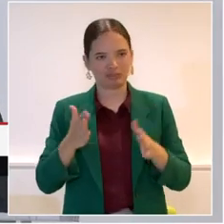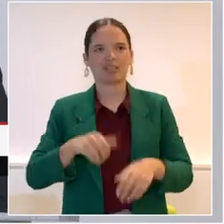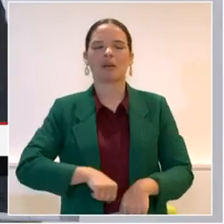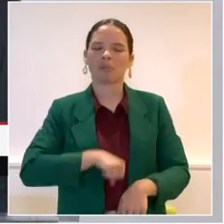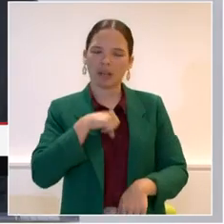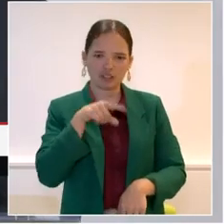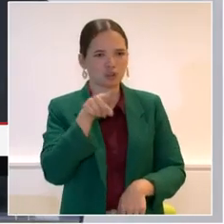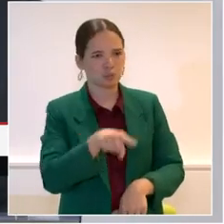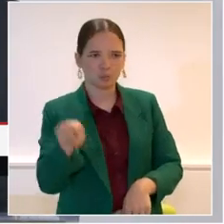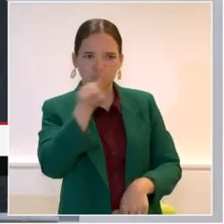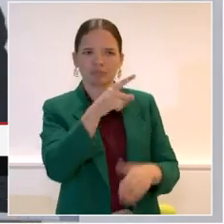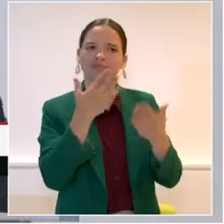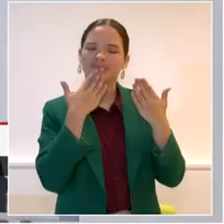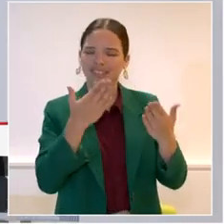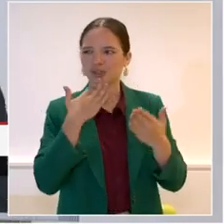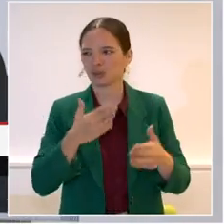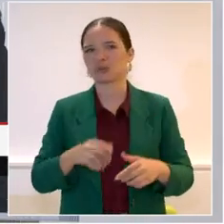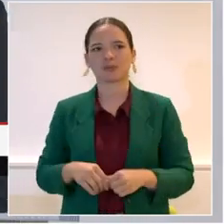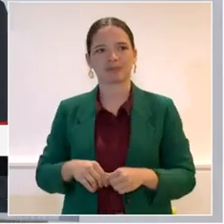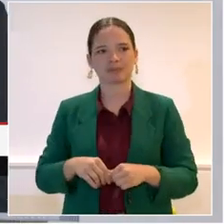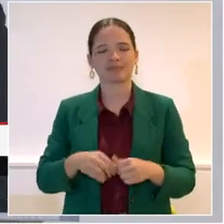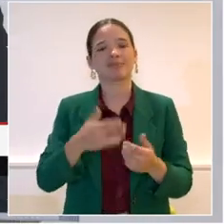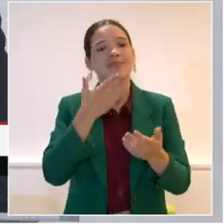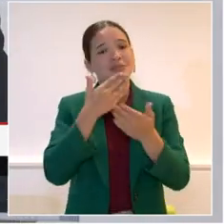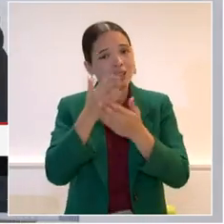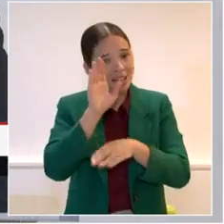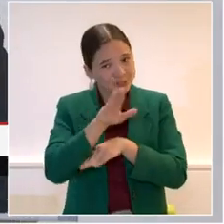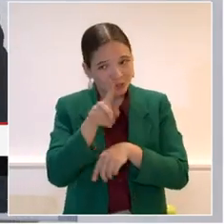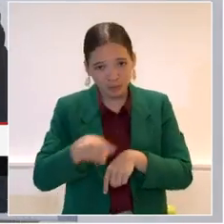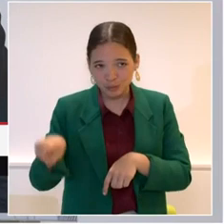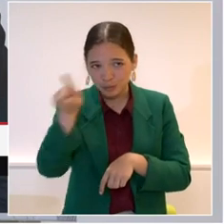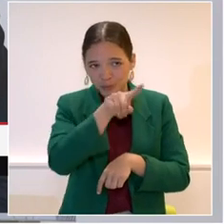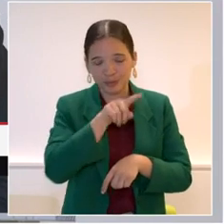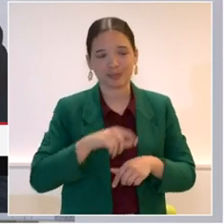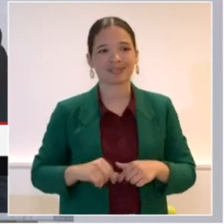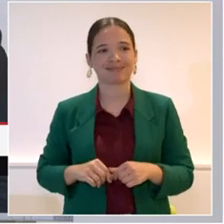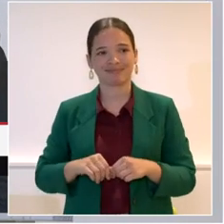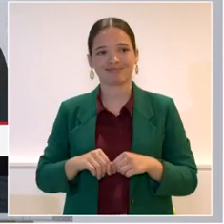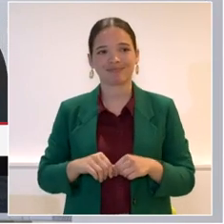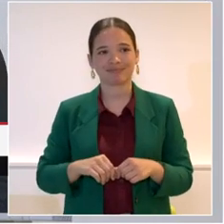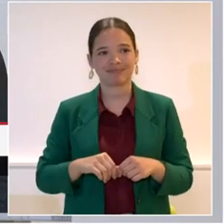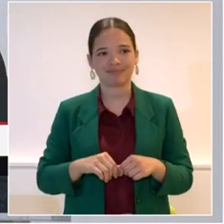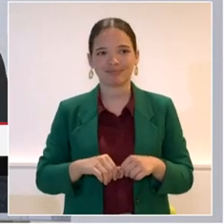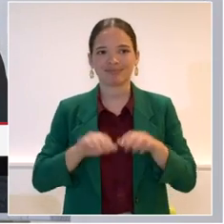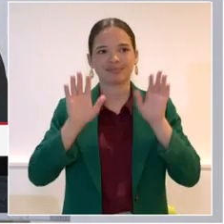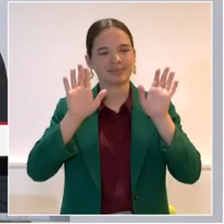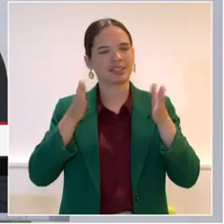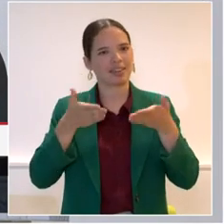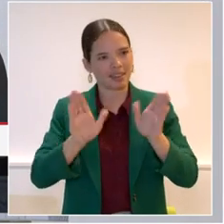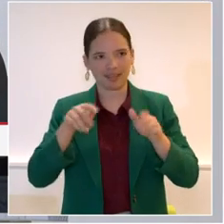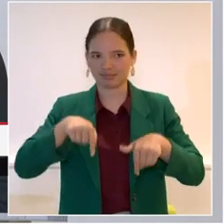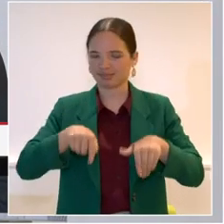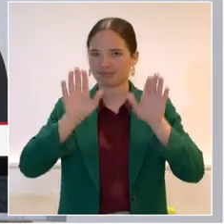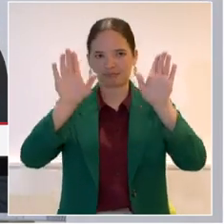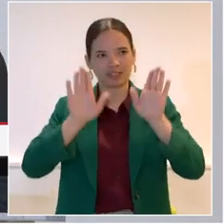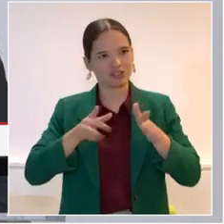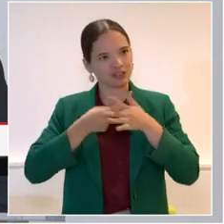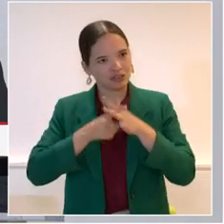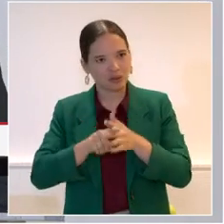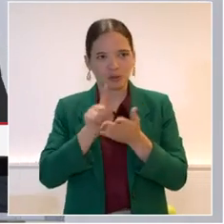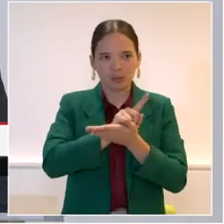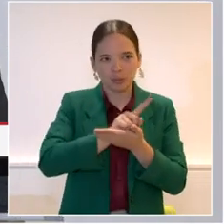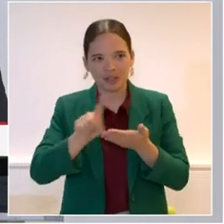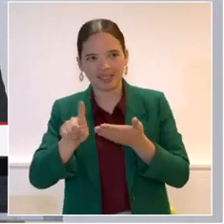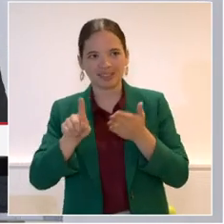And good afternoon, everyone. What a great day to start the week. with a double announcement that richly